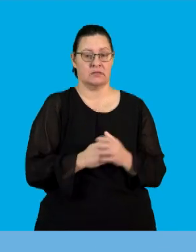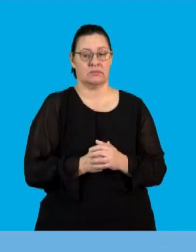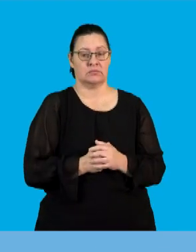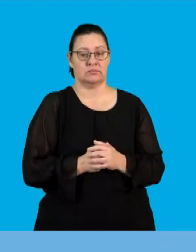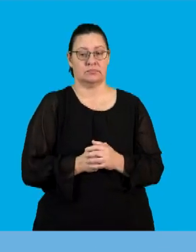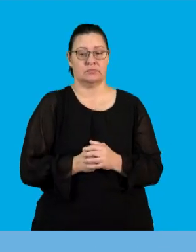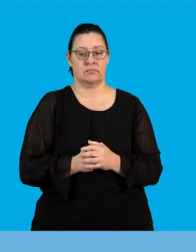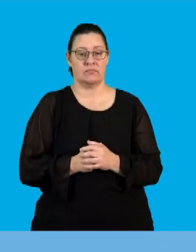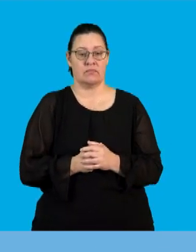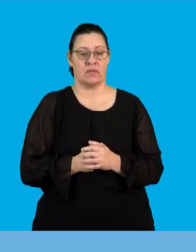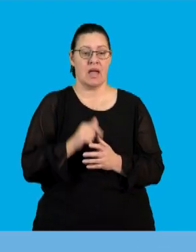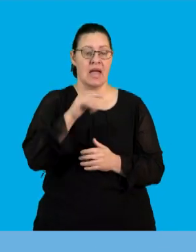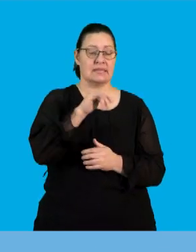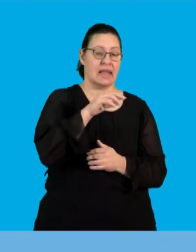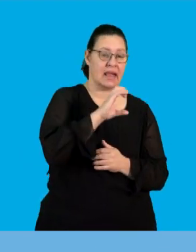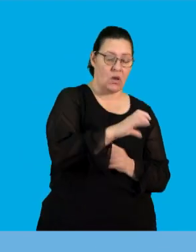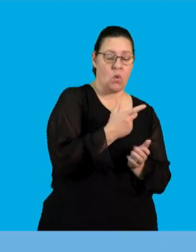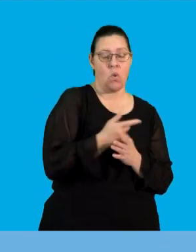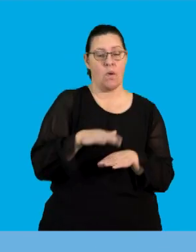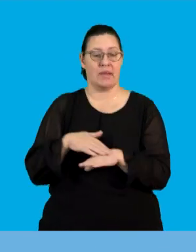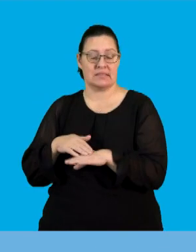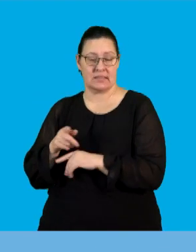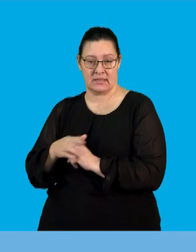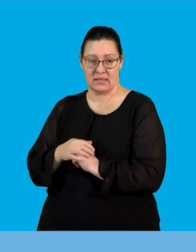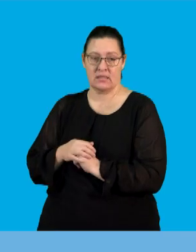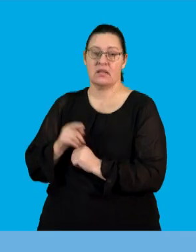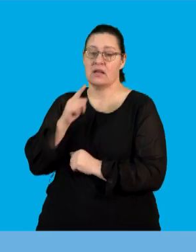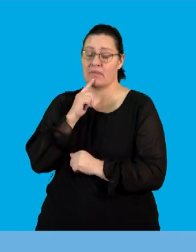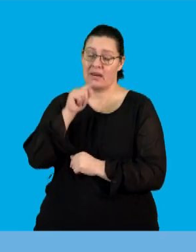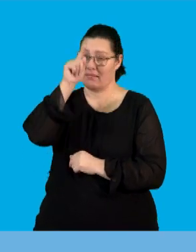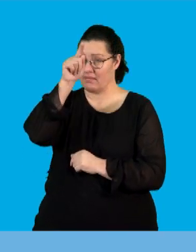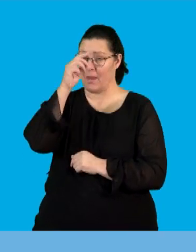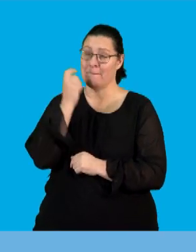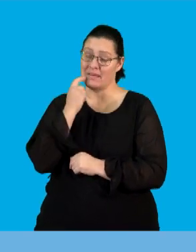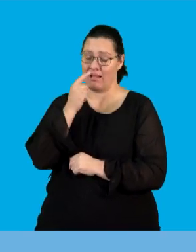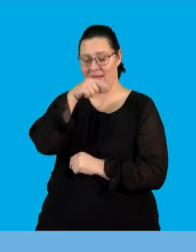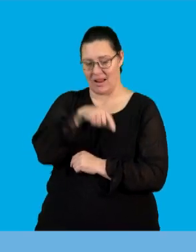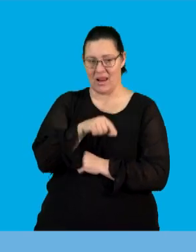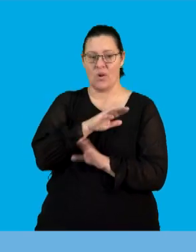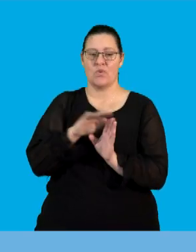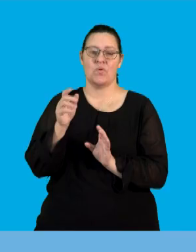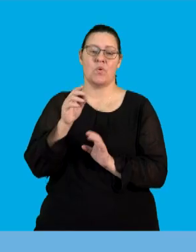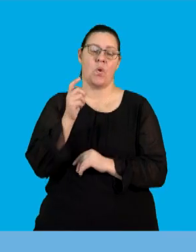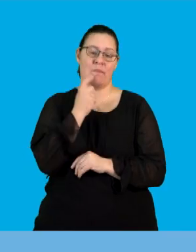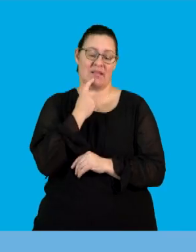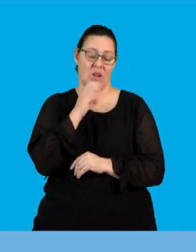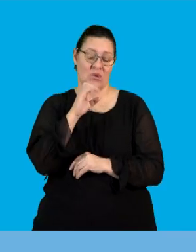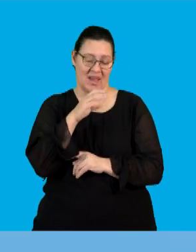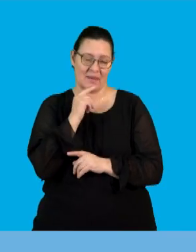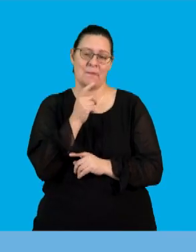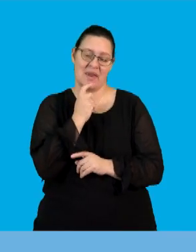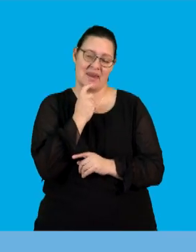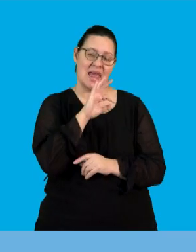Number two, say if the solution will be acidic or basic. Now, if metal oxides are basic when dissolved in water, then